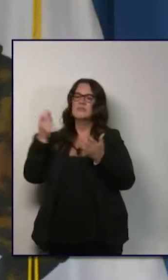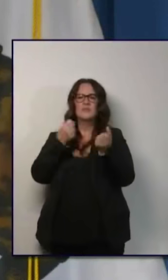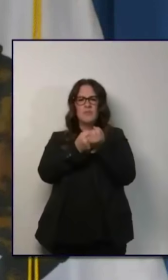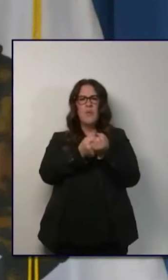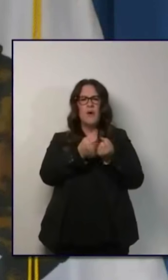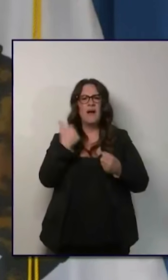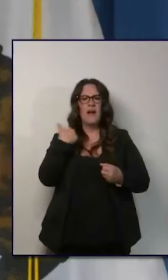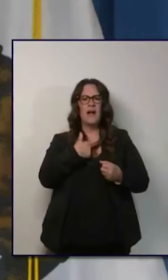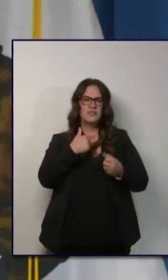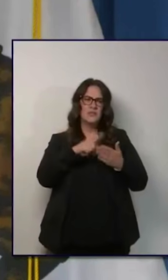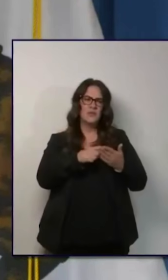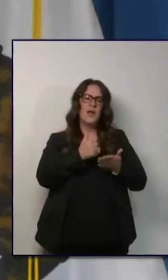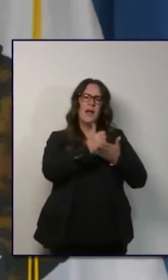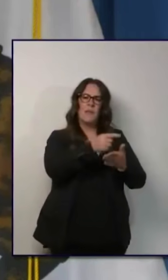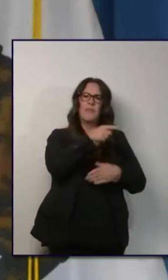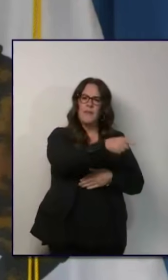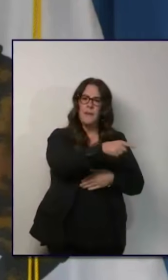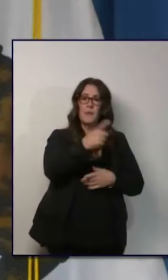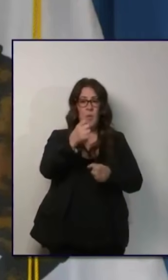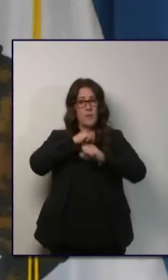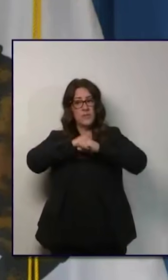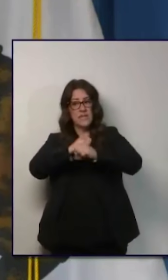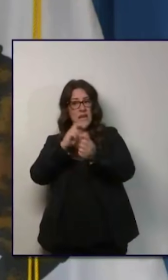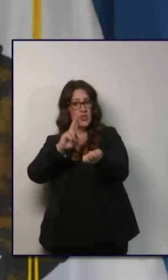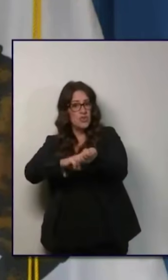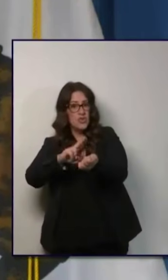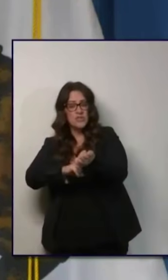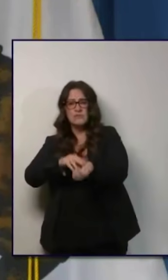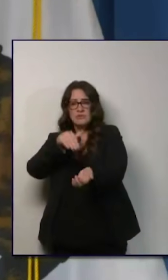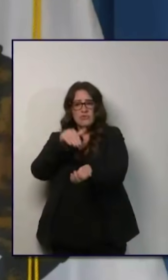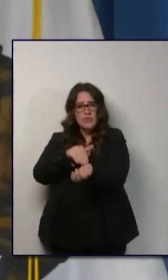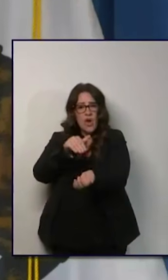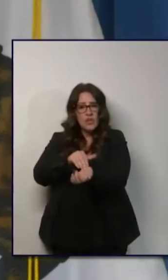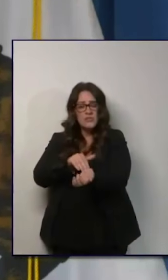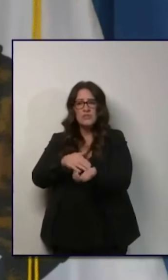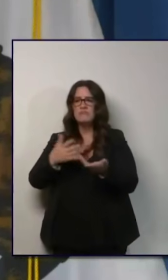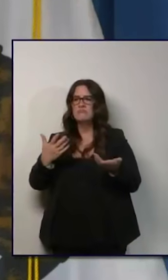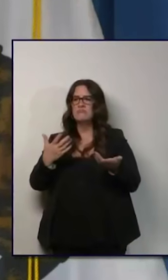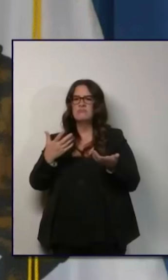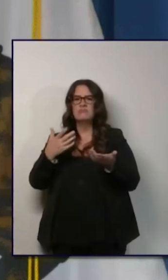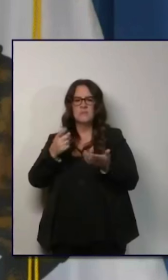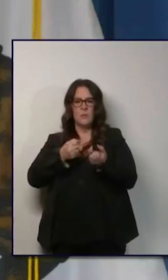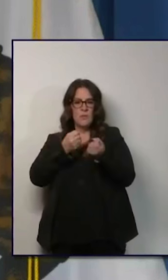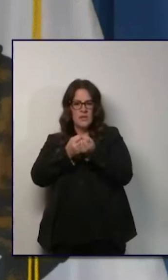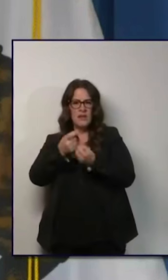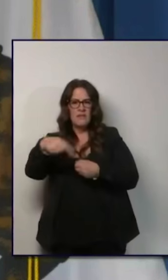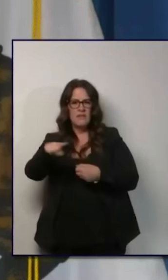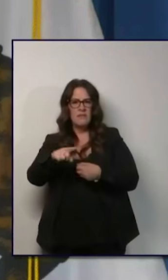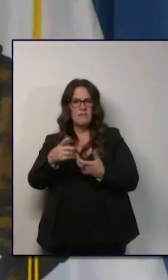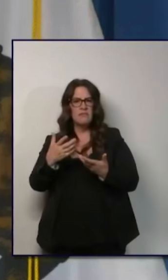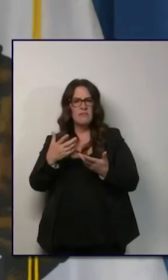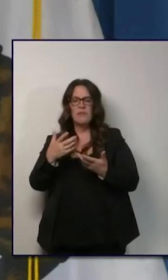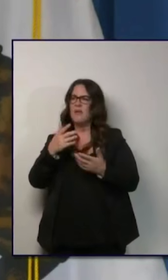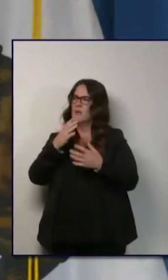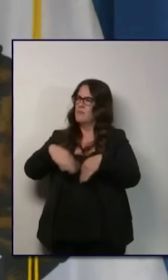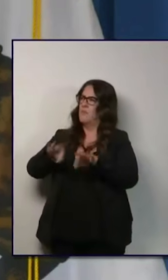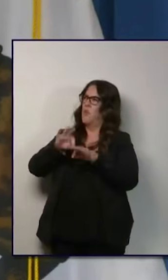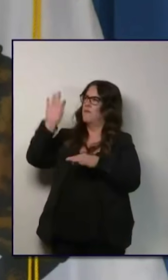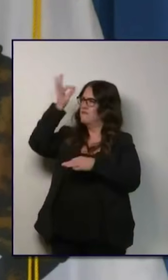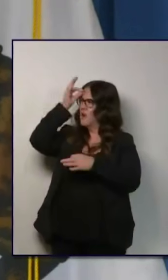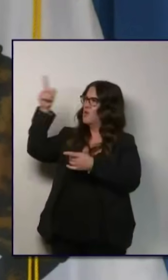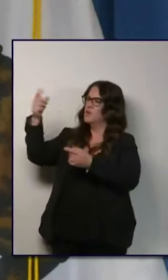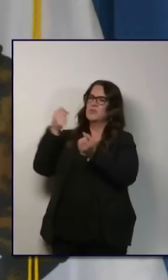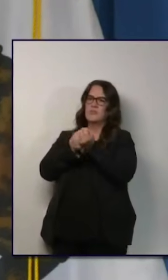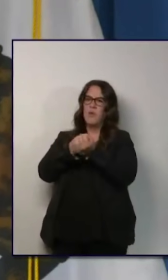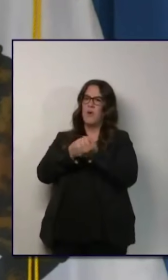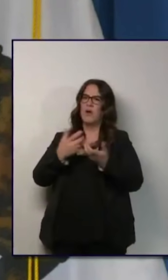supporting that effort. You want to protect our nurses and doctors? Protect them by supporting those efforts at the federal level. You want to